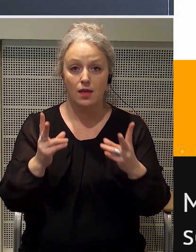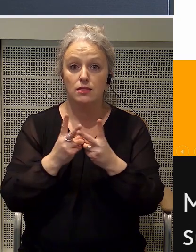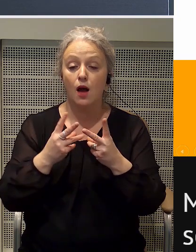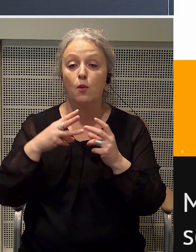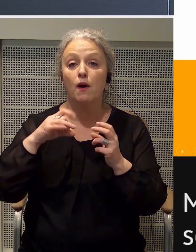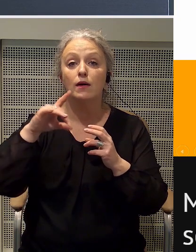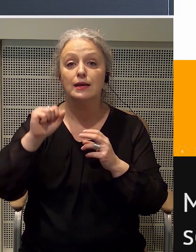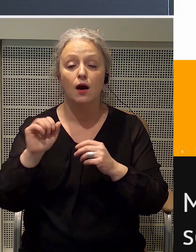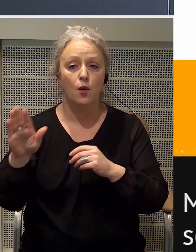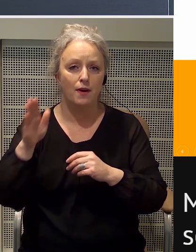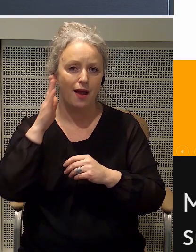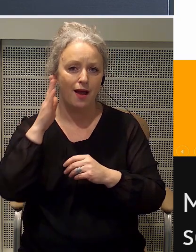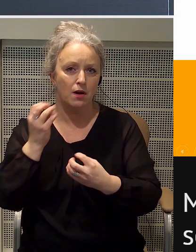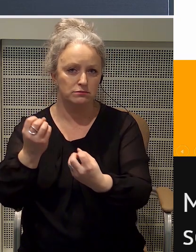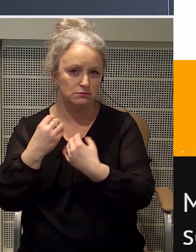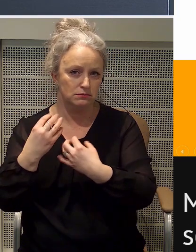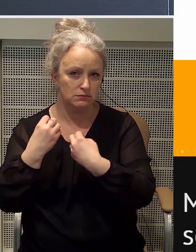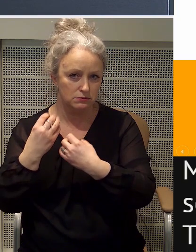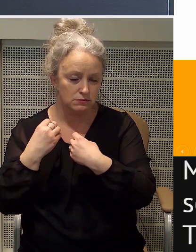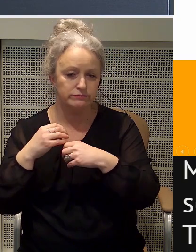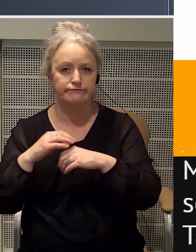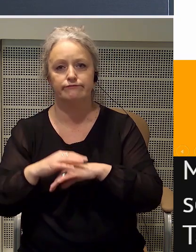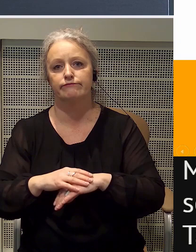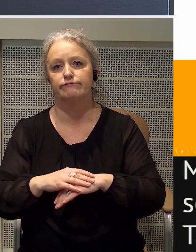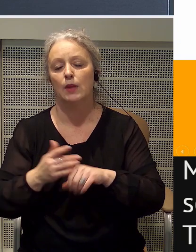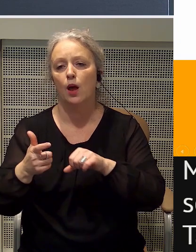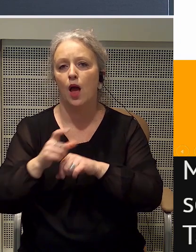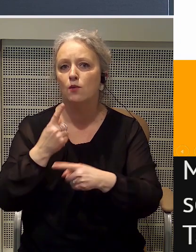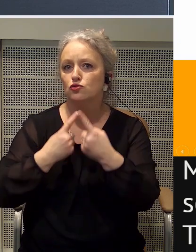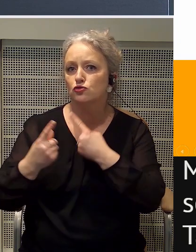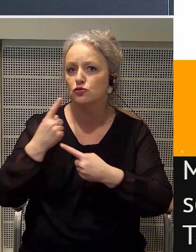she was in a very bad state.